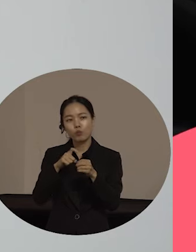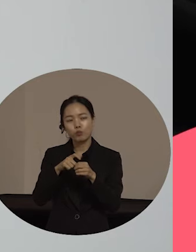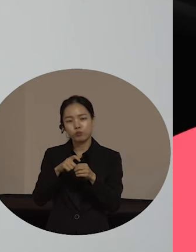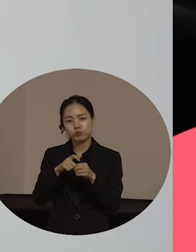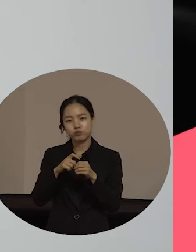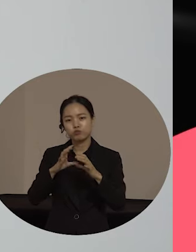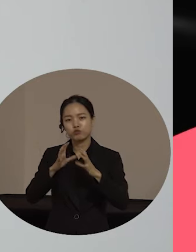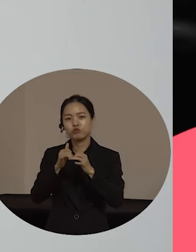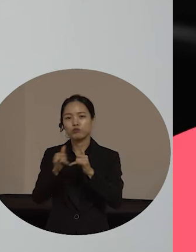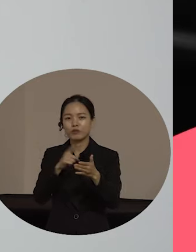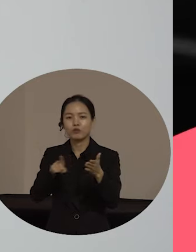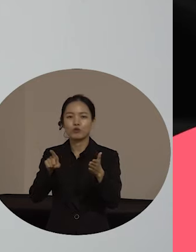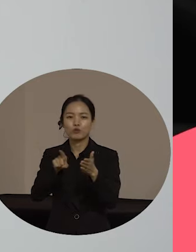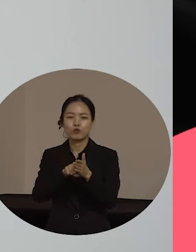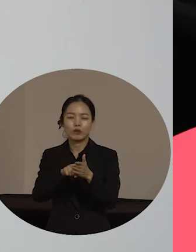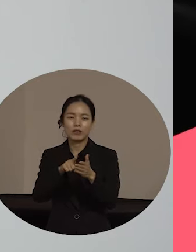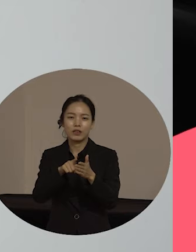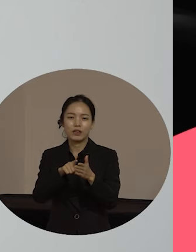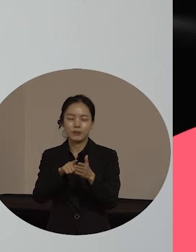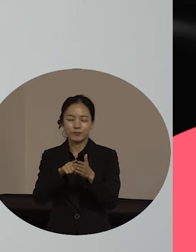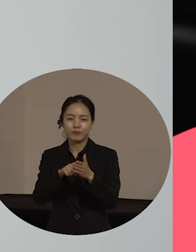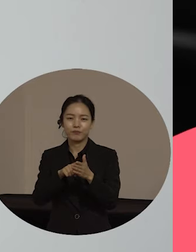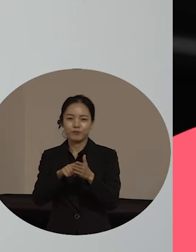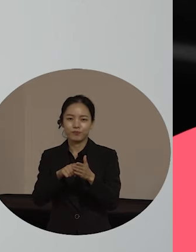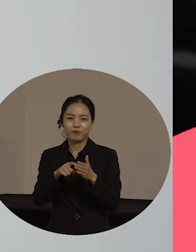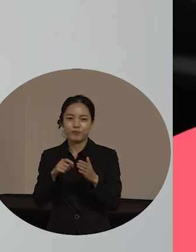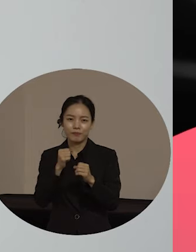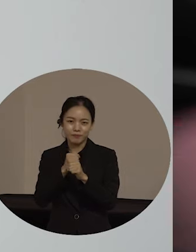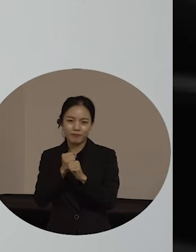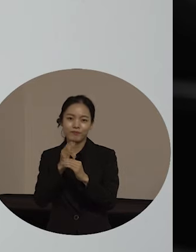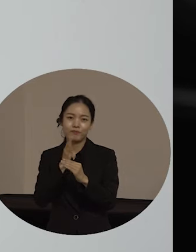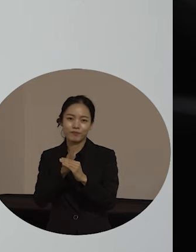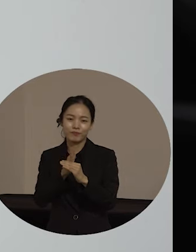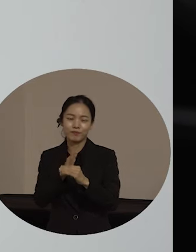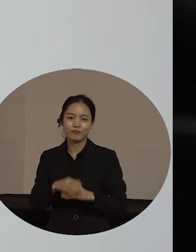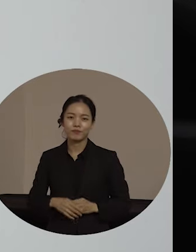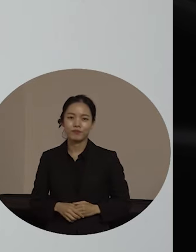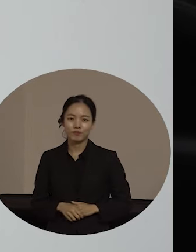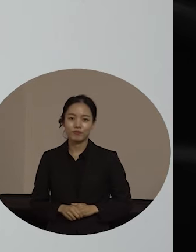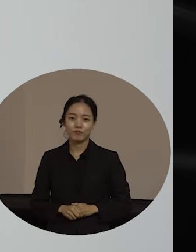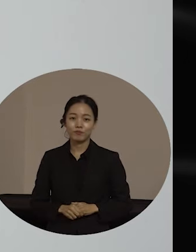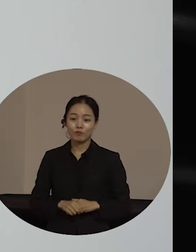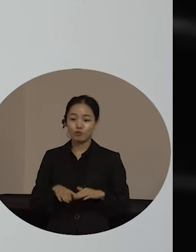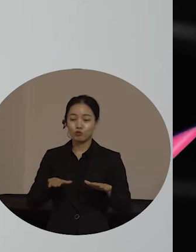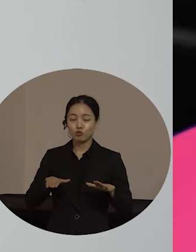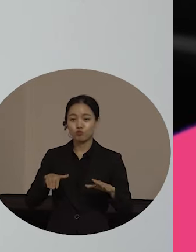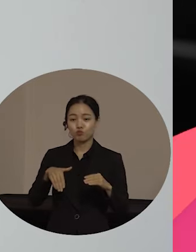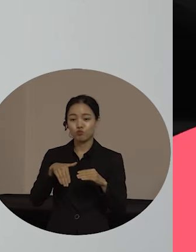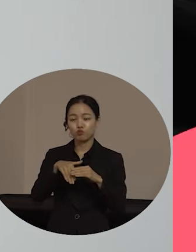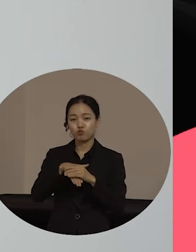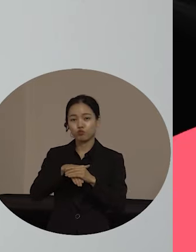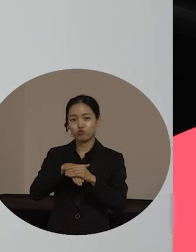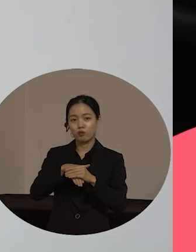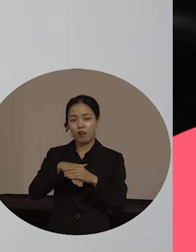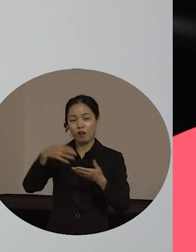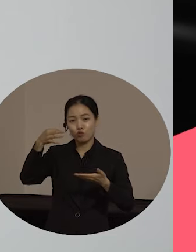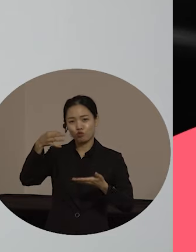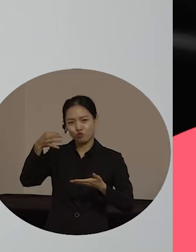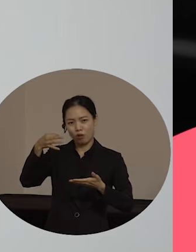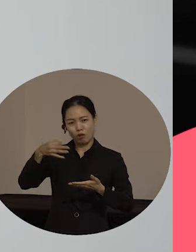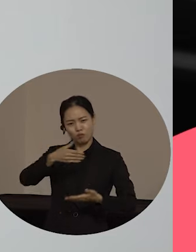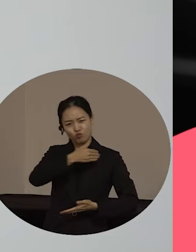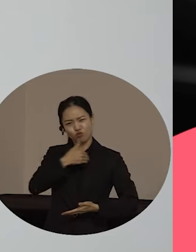lots of cultural heritage. So we'd like to make the content for the public and all the